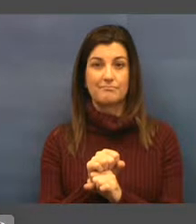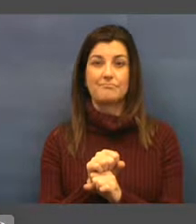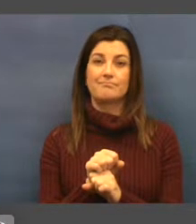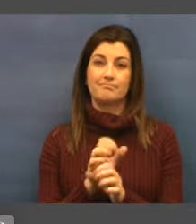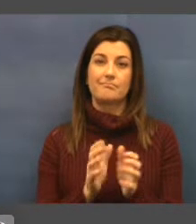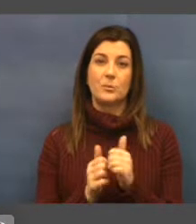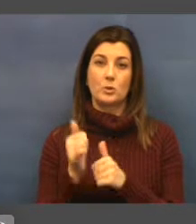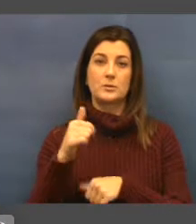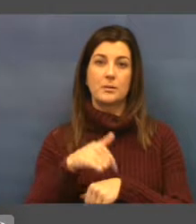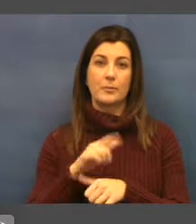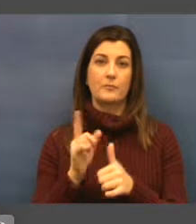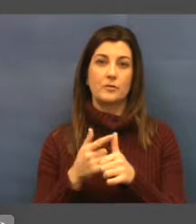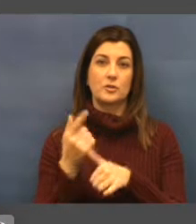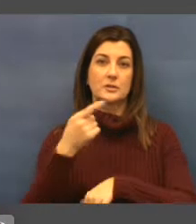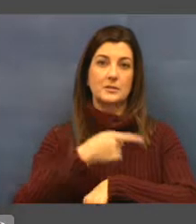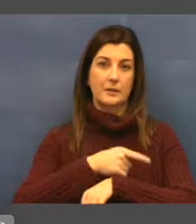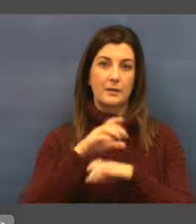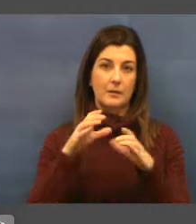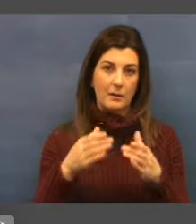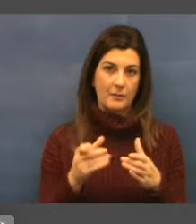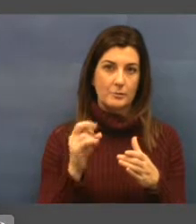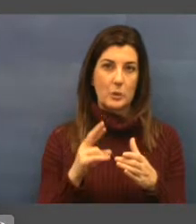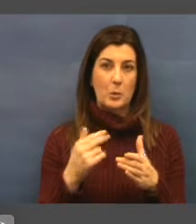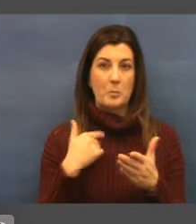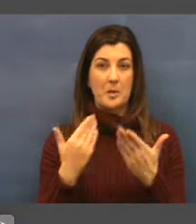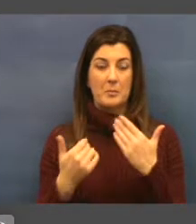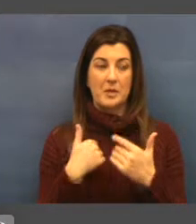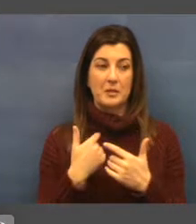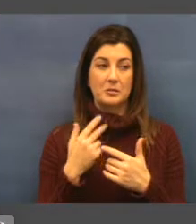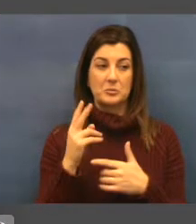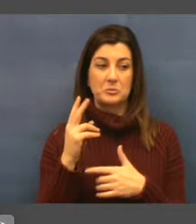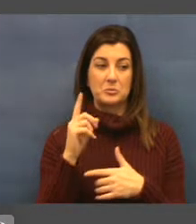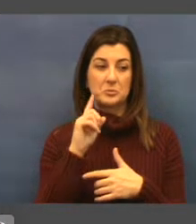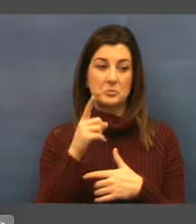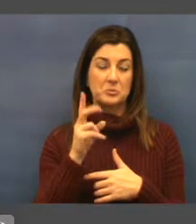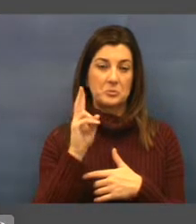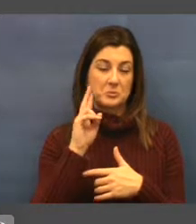first day of classes or the day after, sometimes the day before.